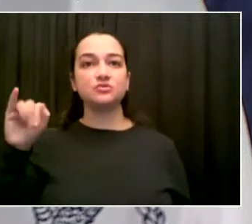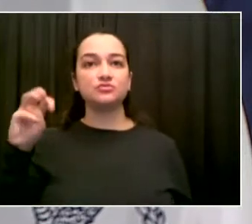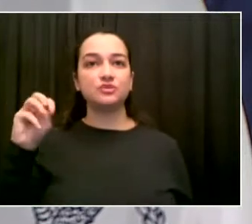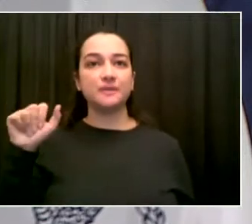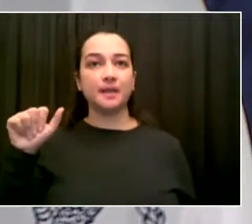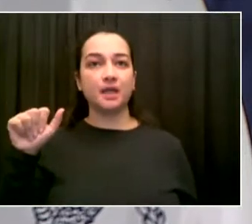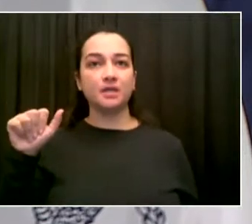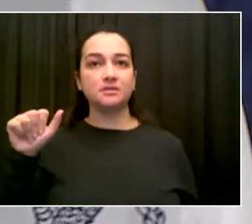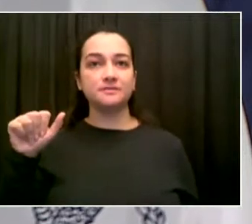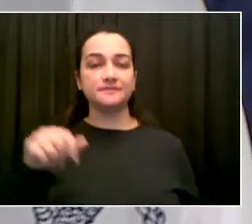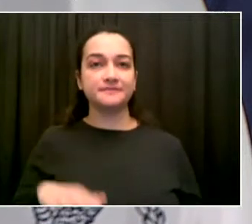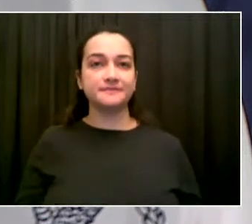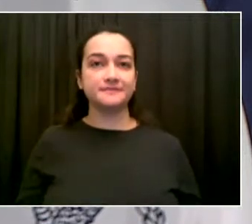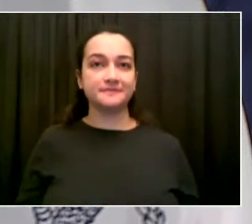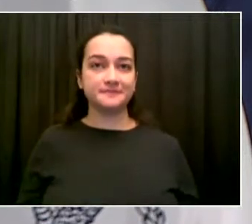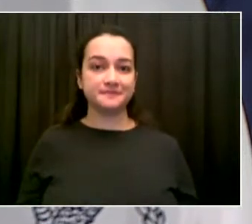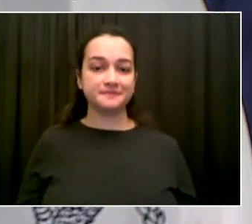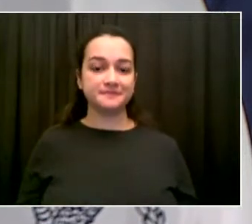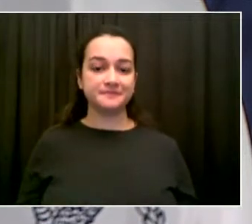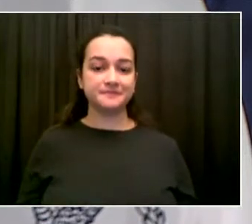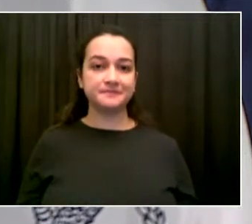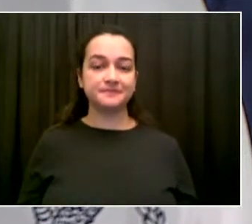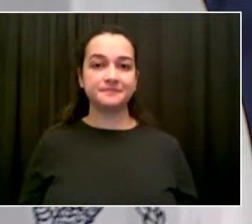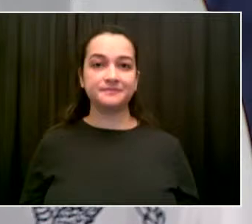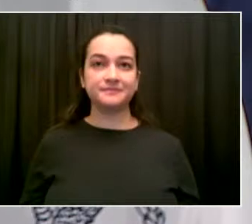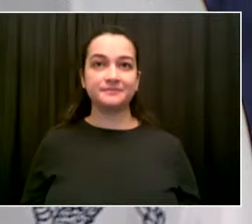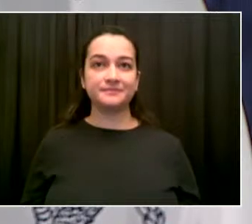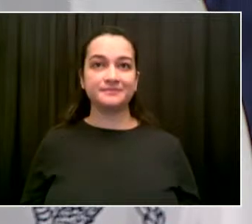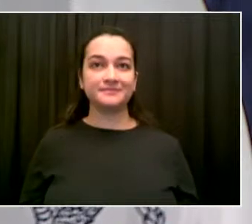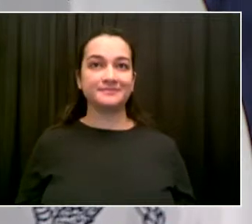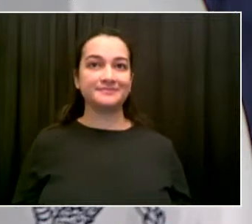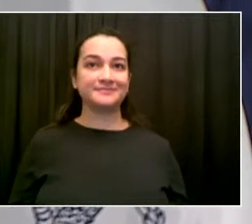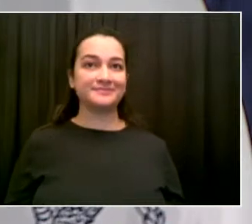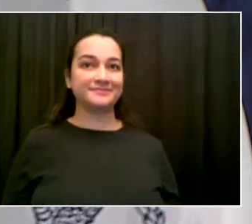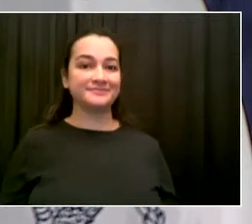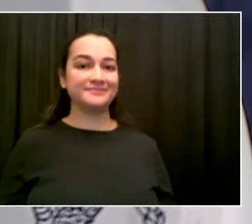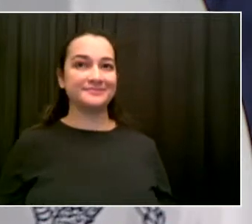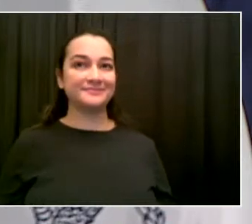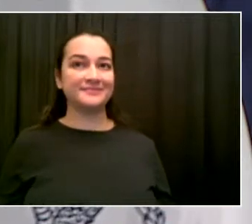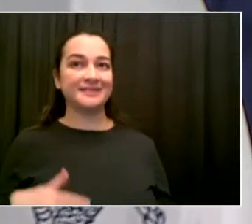happy about We that. we told you they'd be soon coming. Yeah, well,